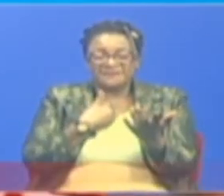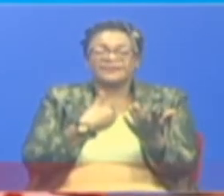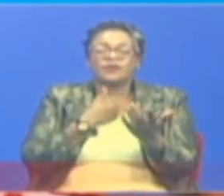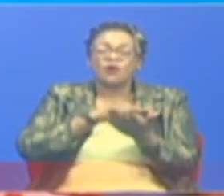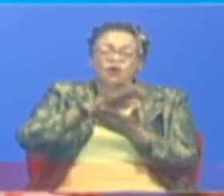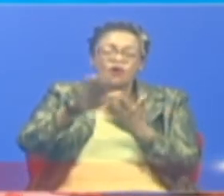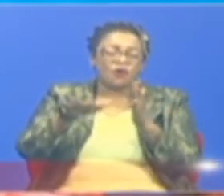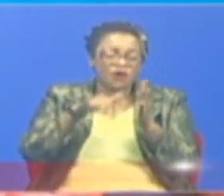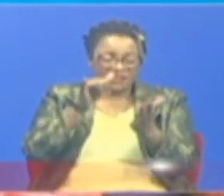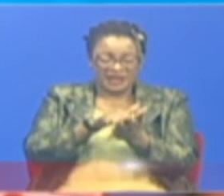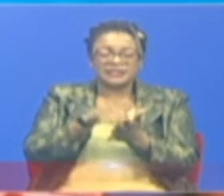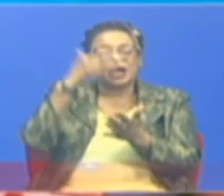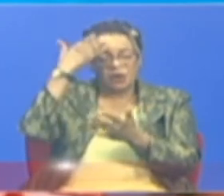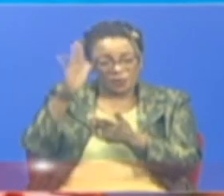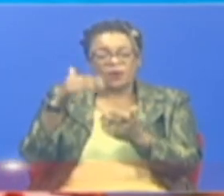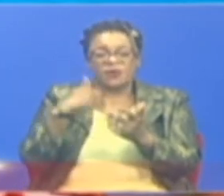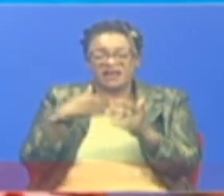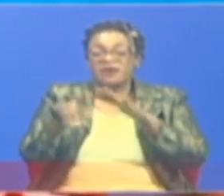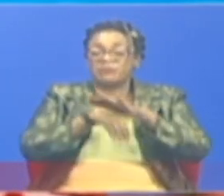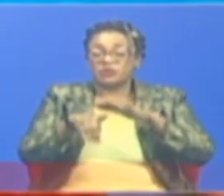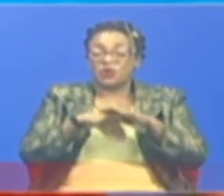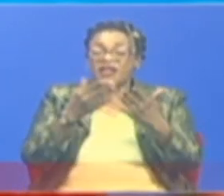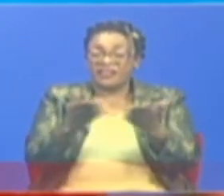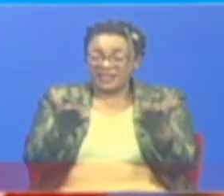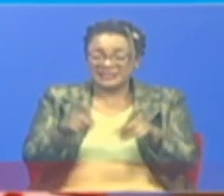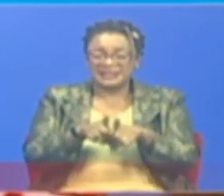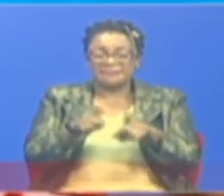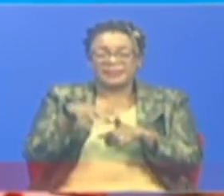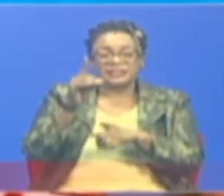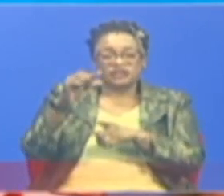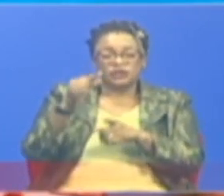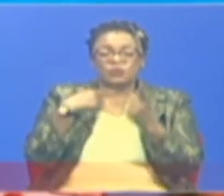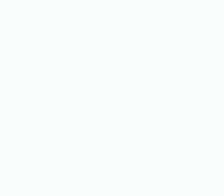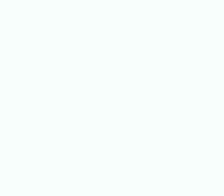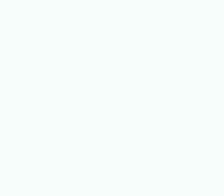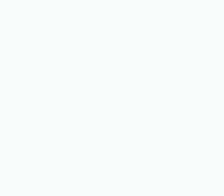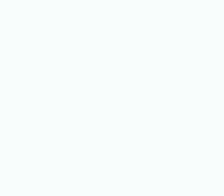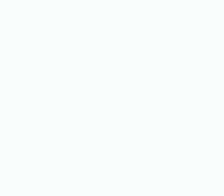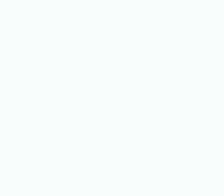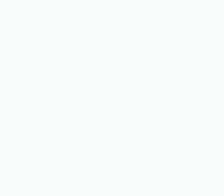consideration, and they're all protocols available, and again, the DG will be able to speak to this.